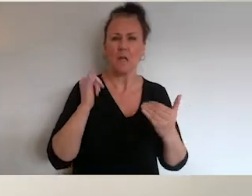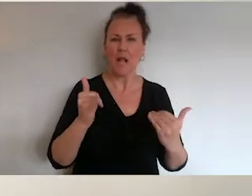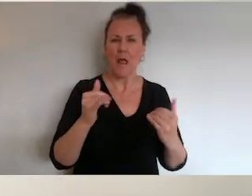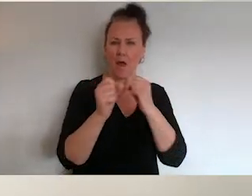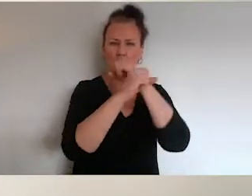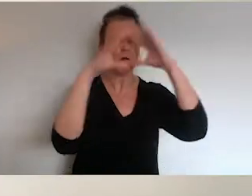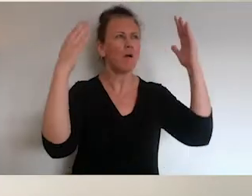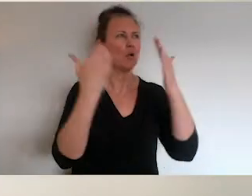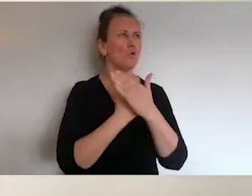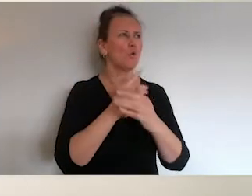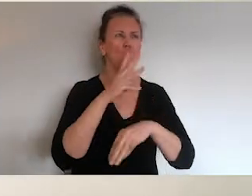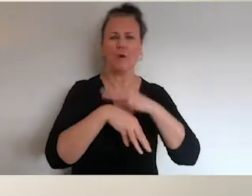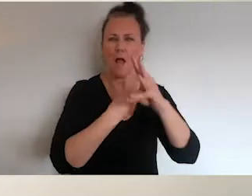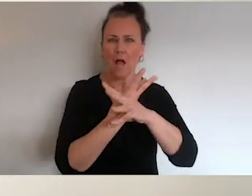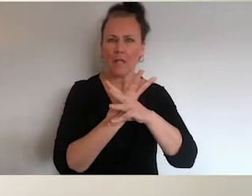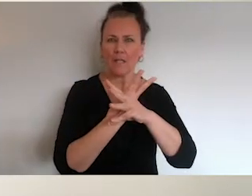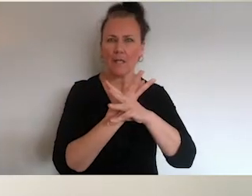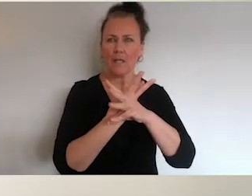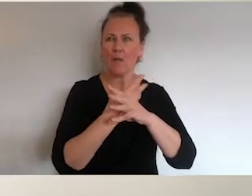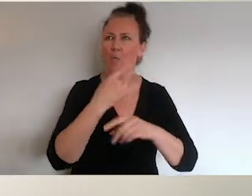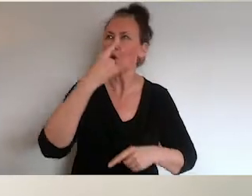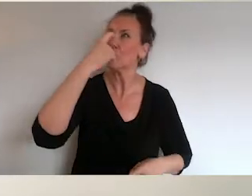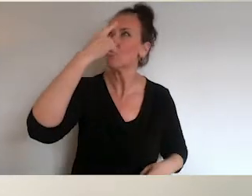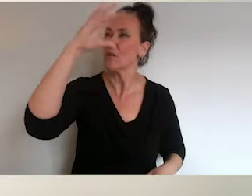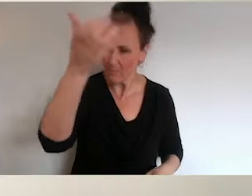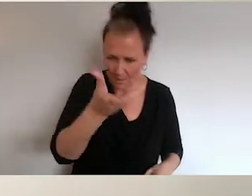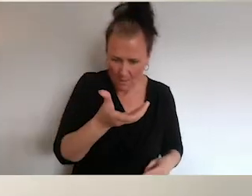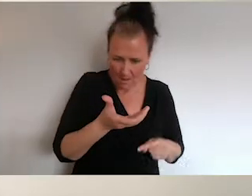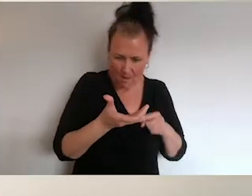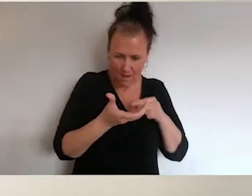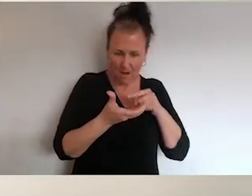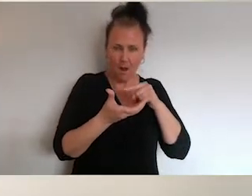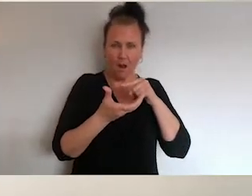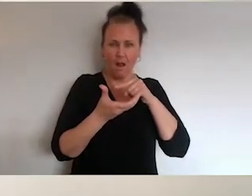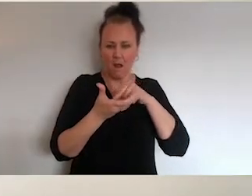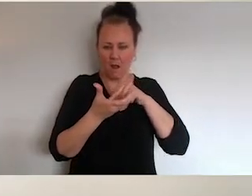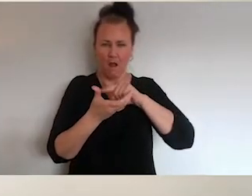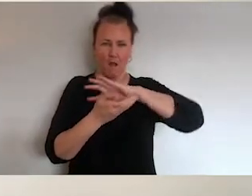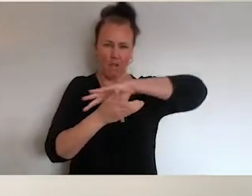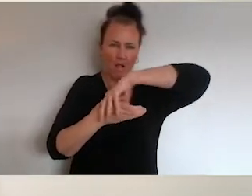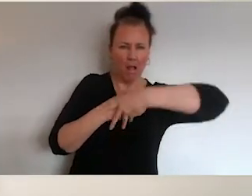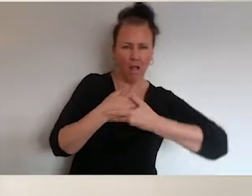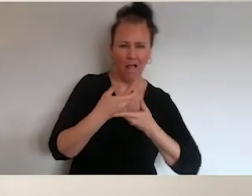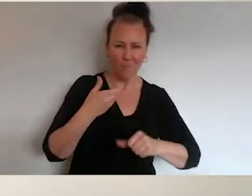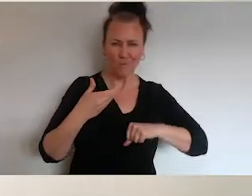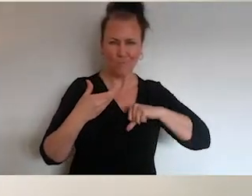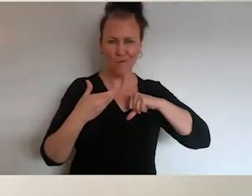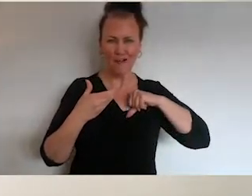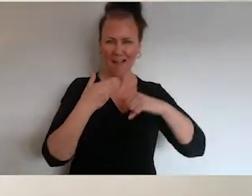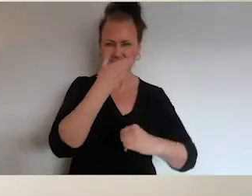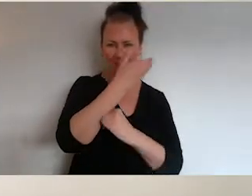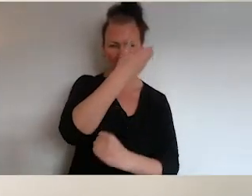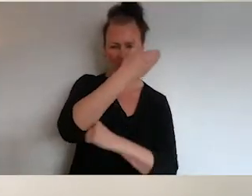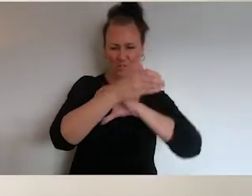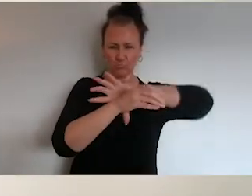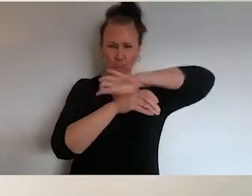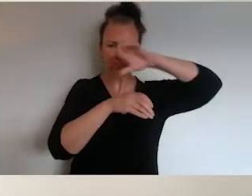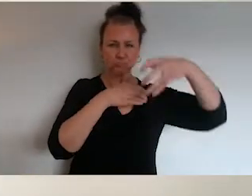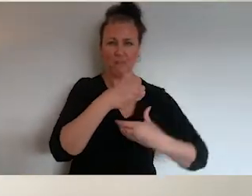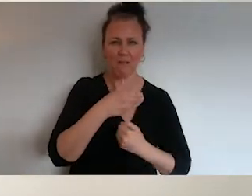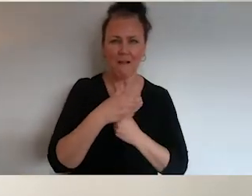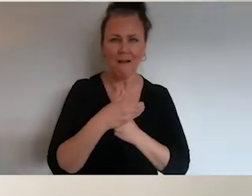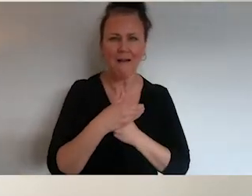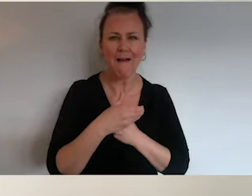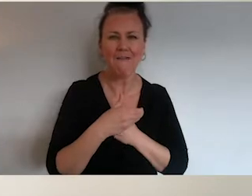new reality, and we took hold of our dreams. Encoded our visions, layered it with pride, founded it with